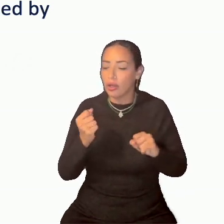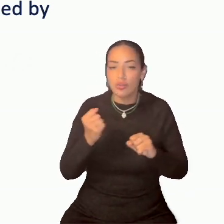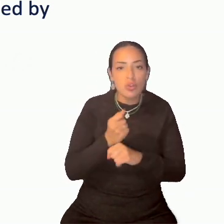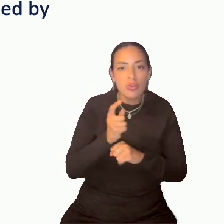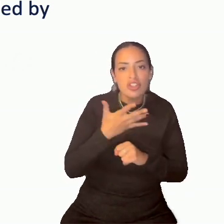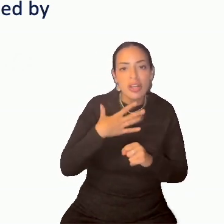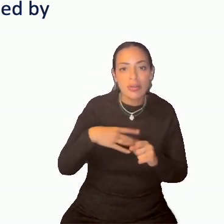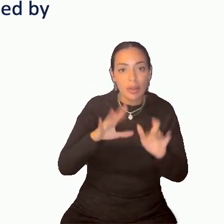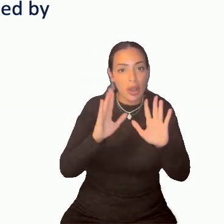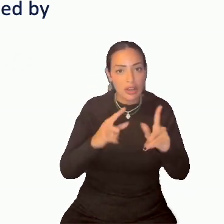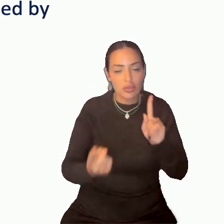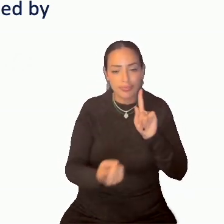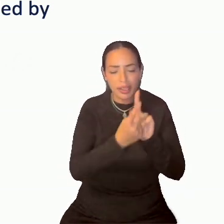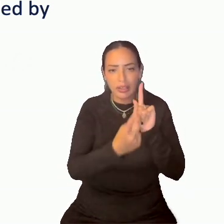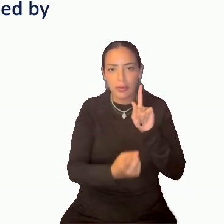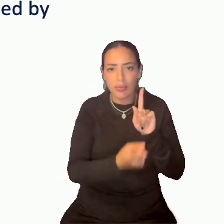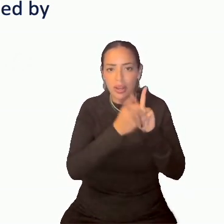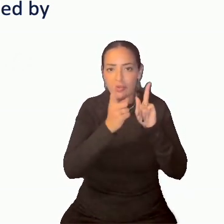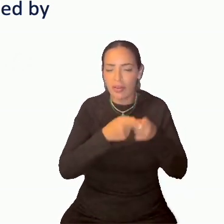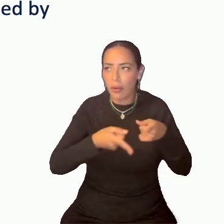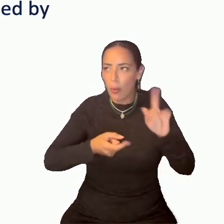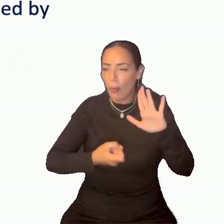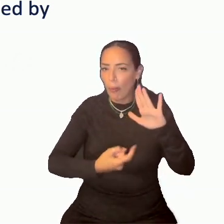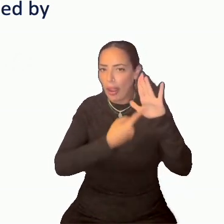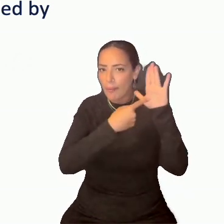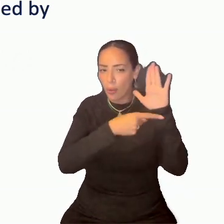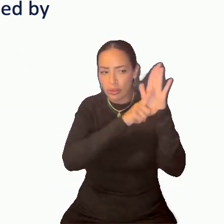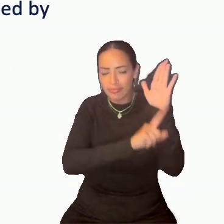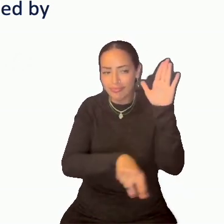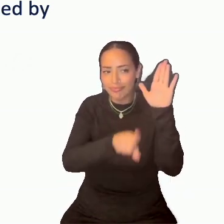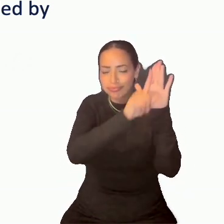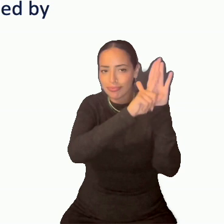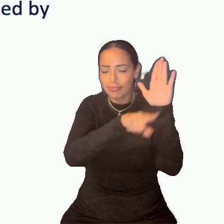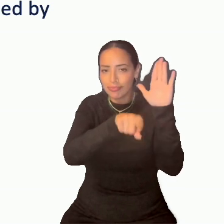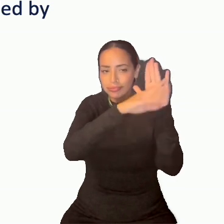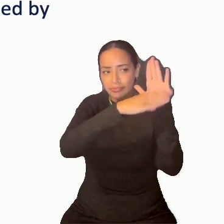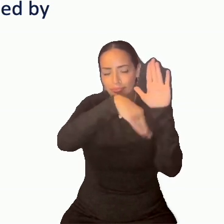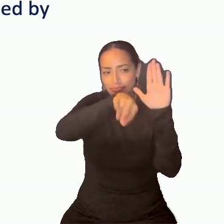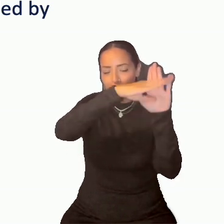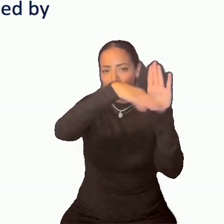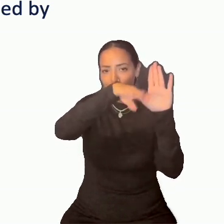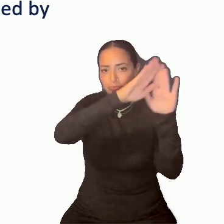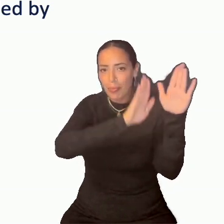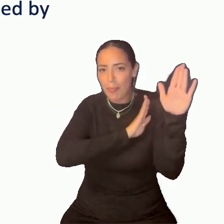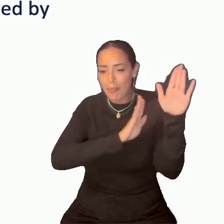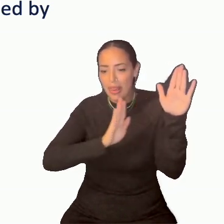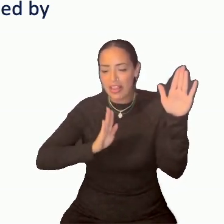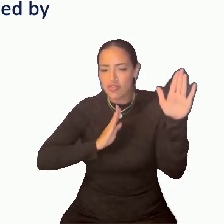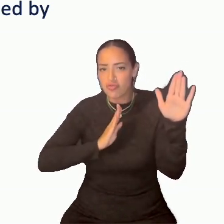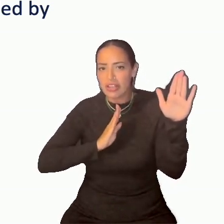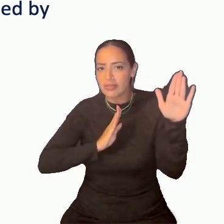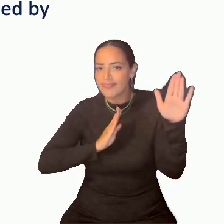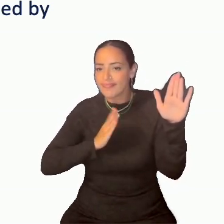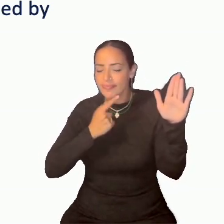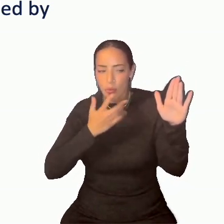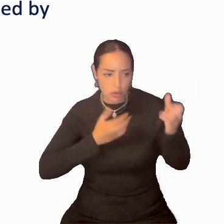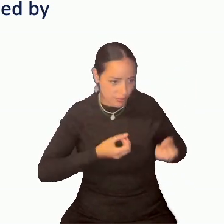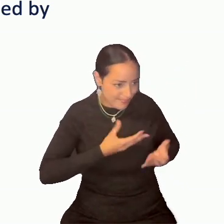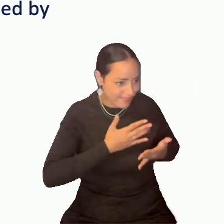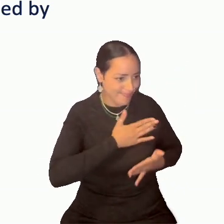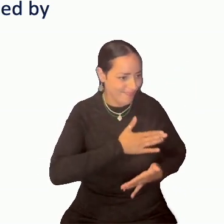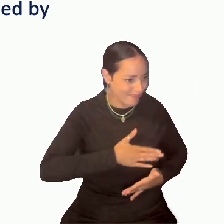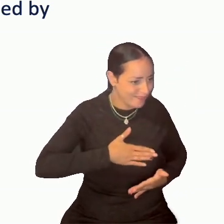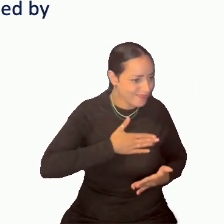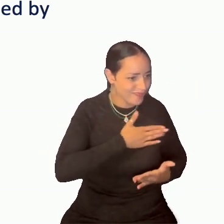it often involved meeting a number of senior military personnel and other dignitaries who wanted to express their condolences.